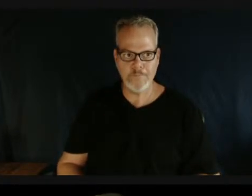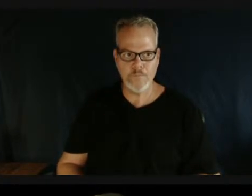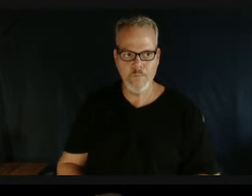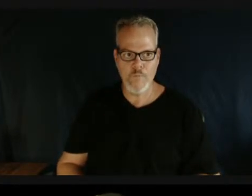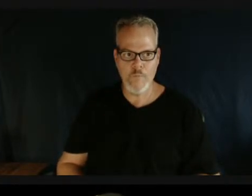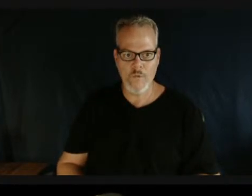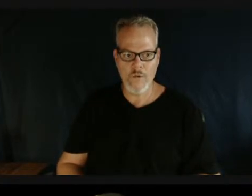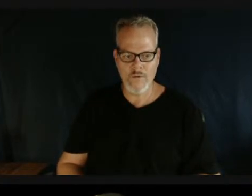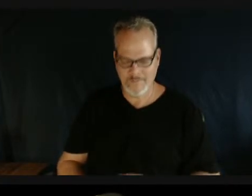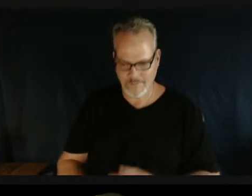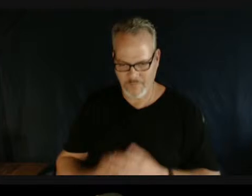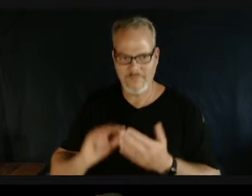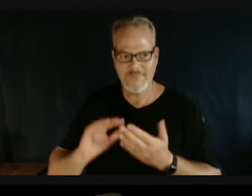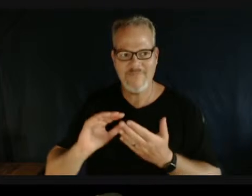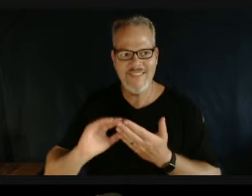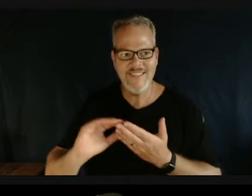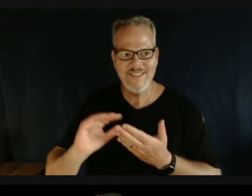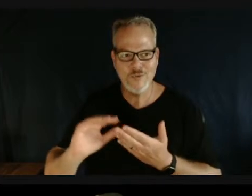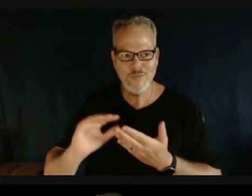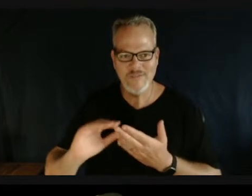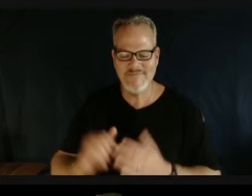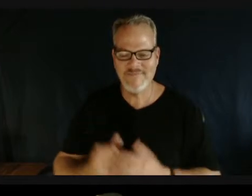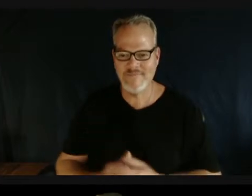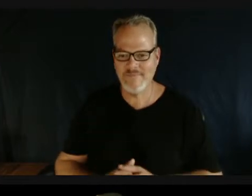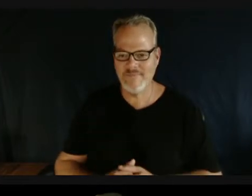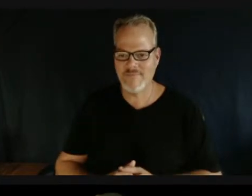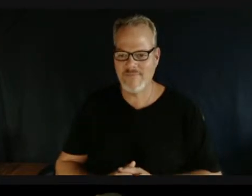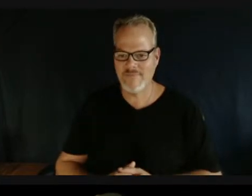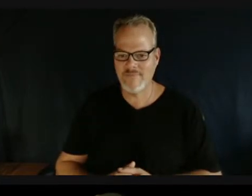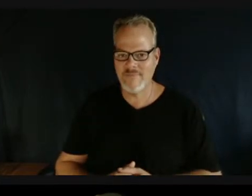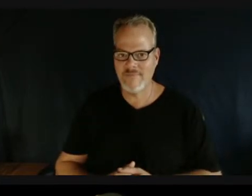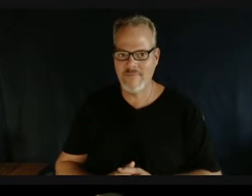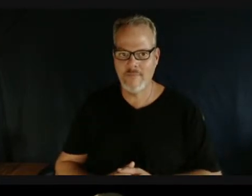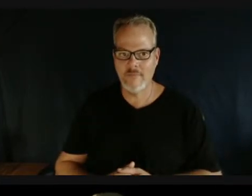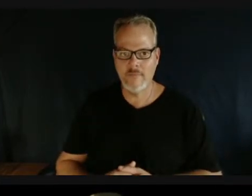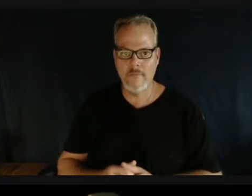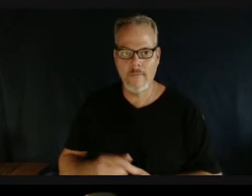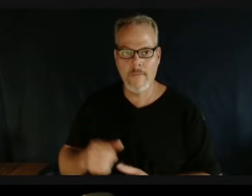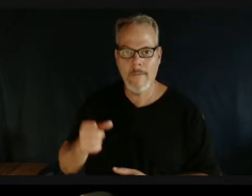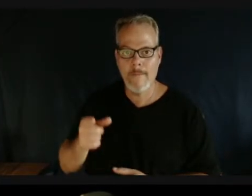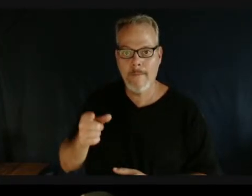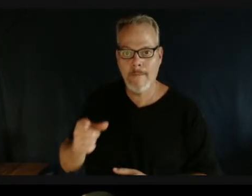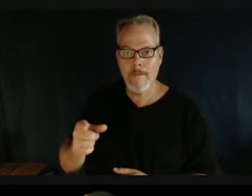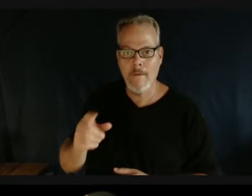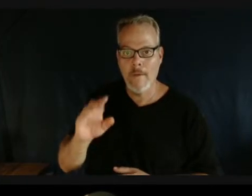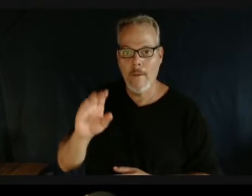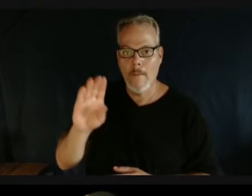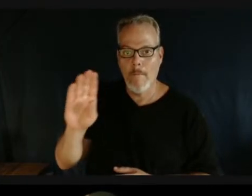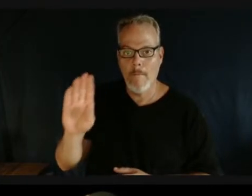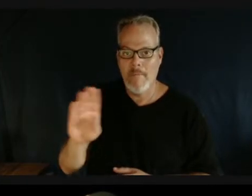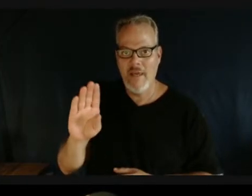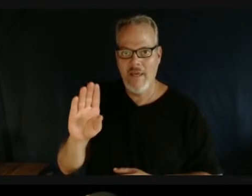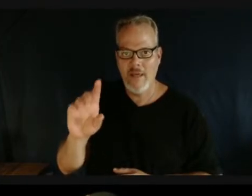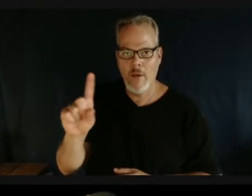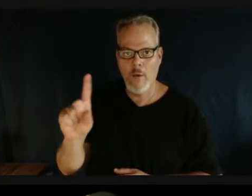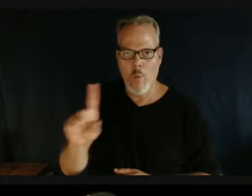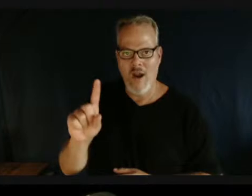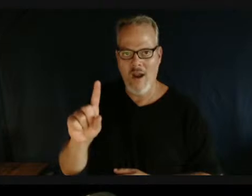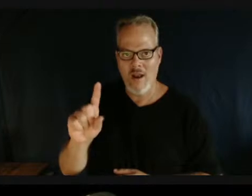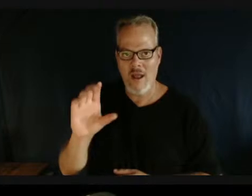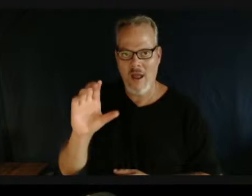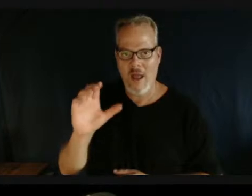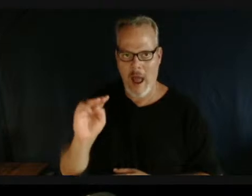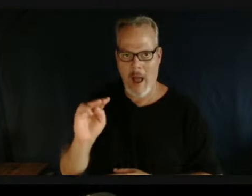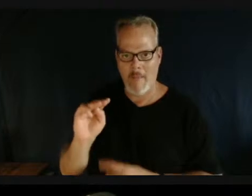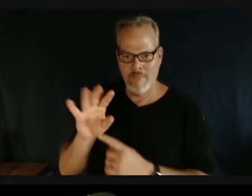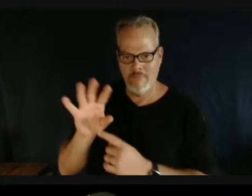Oh, excuse me. So here's our B1 camera. There's some venting as well. Here we have the remains